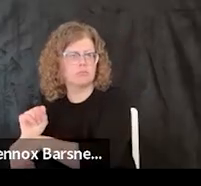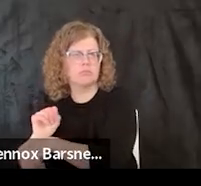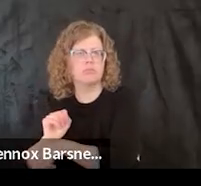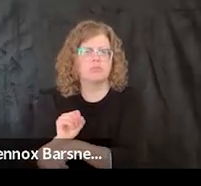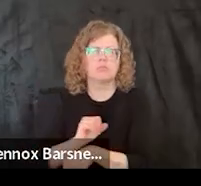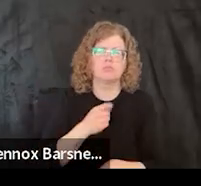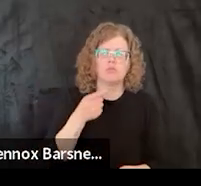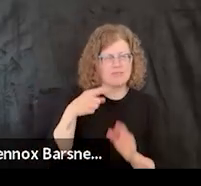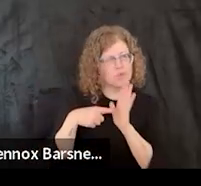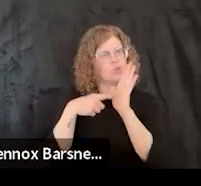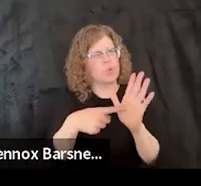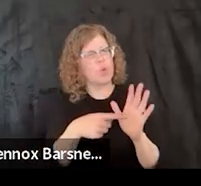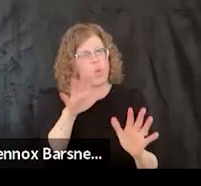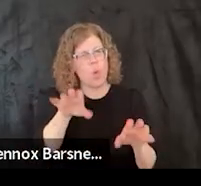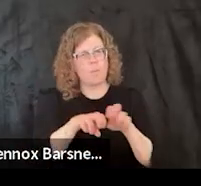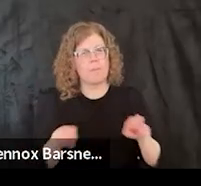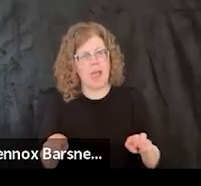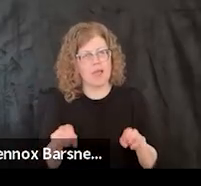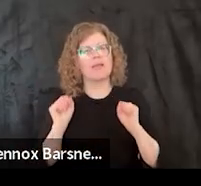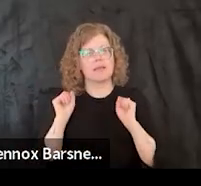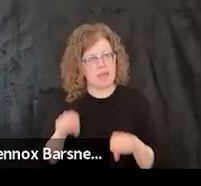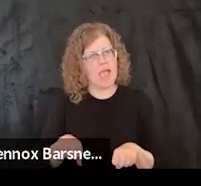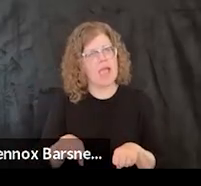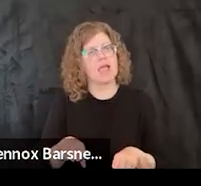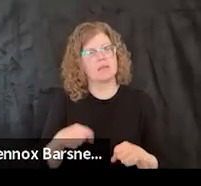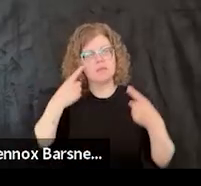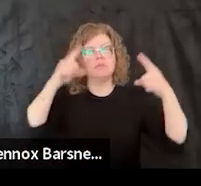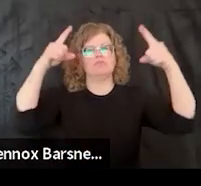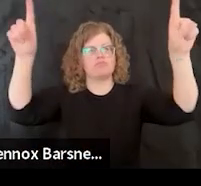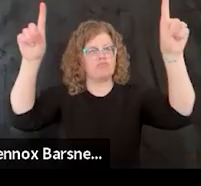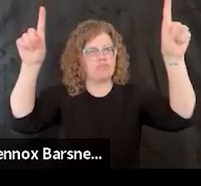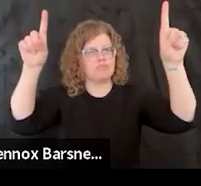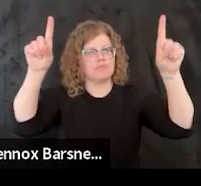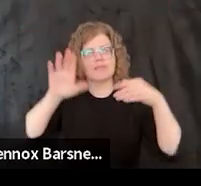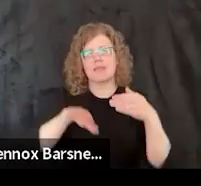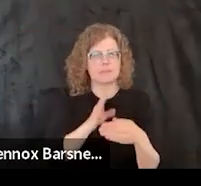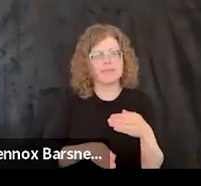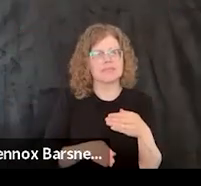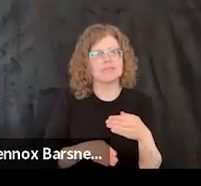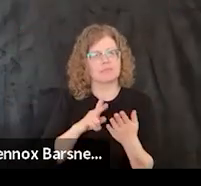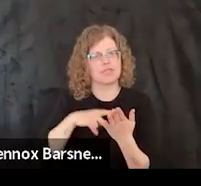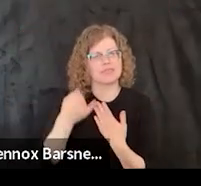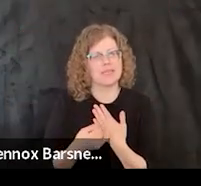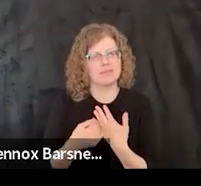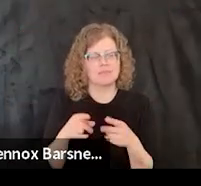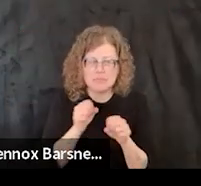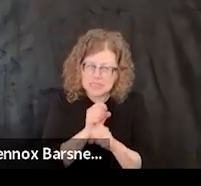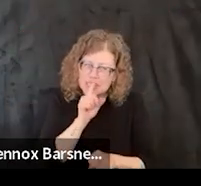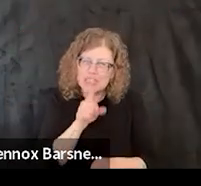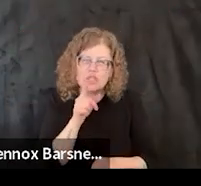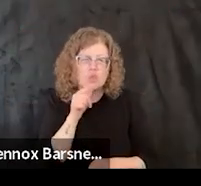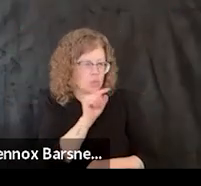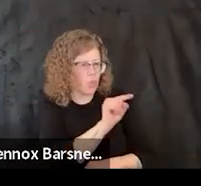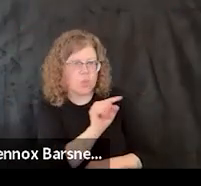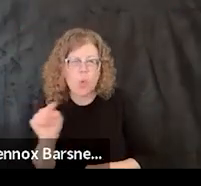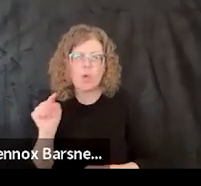achievable, is well researched, and well supported, especially when it comes to ensuring that those involved are well considered